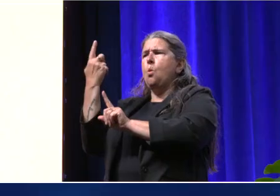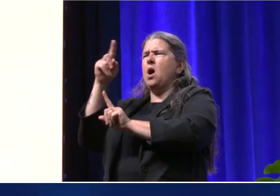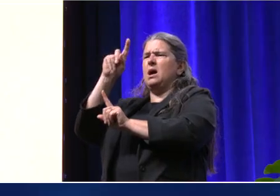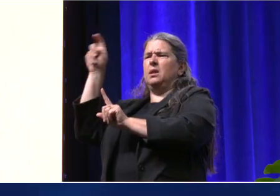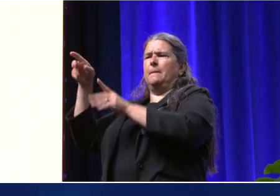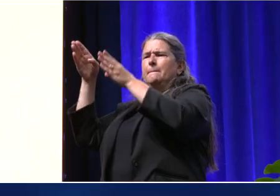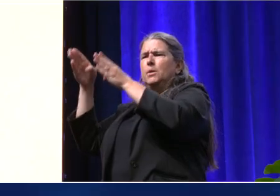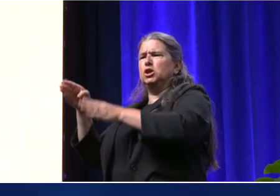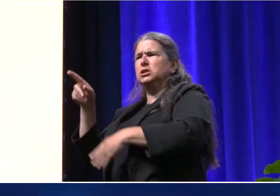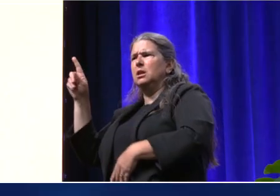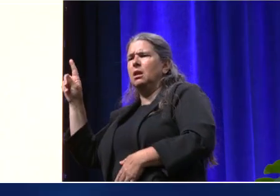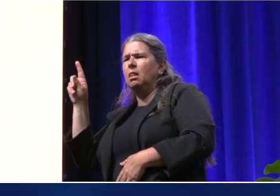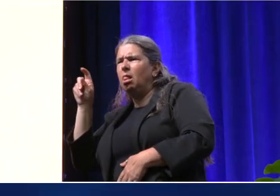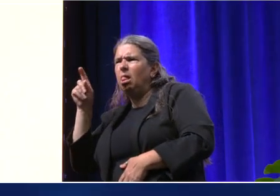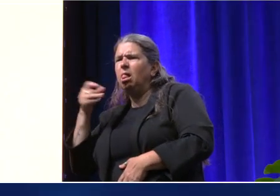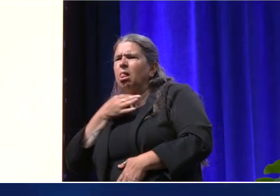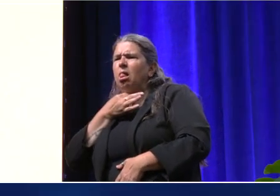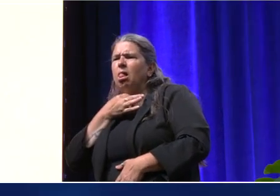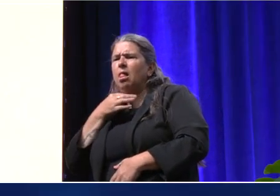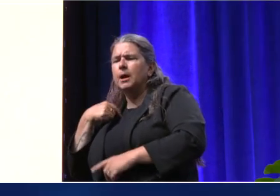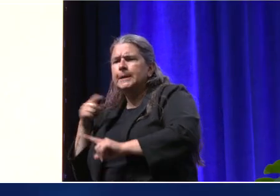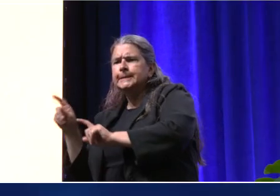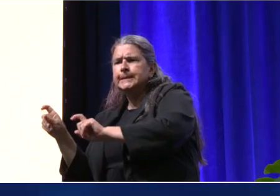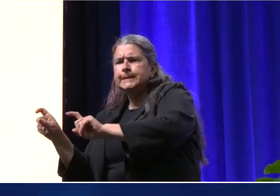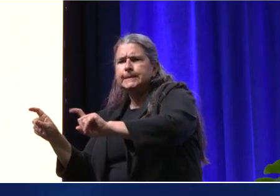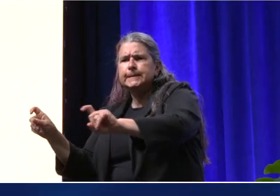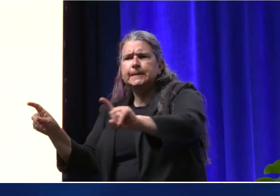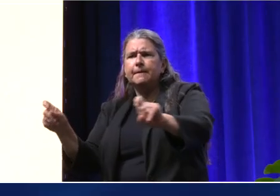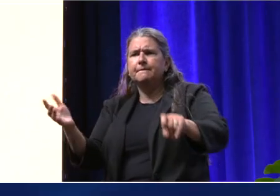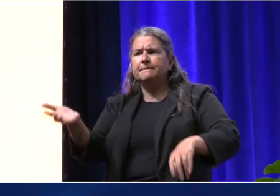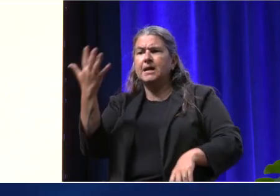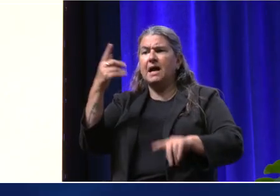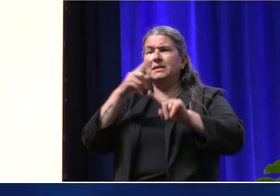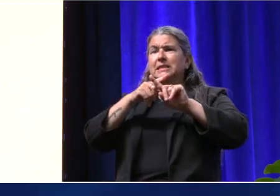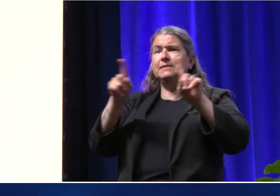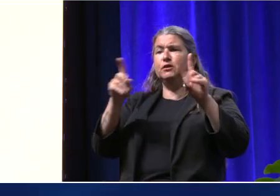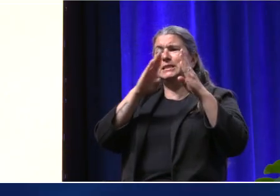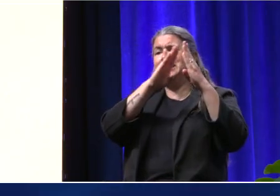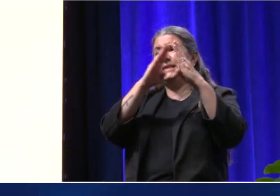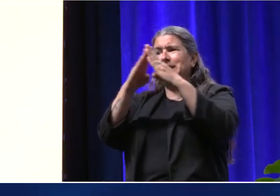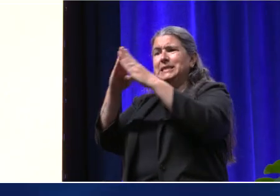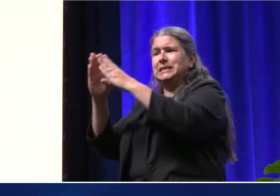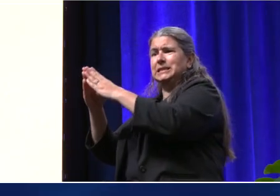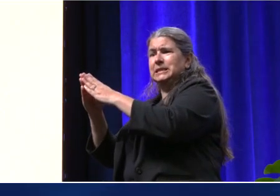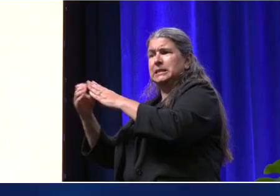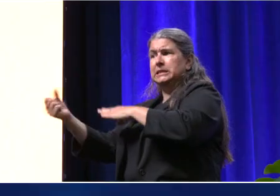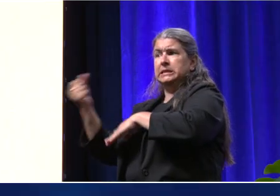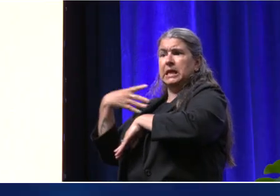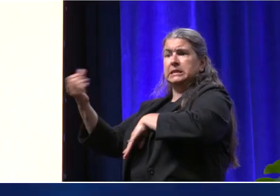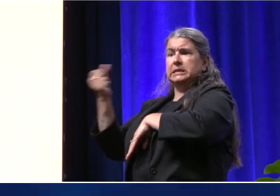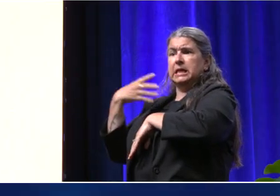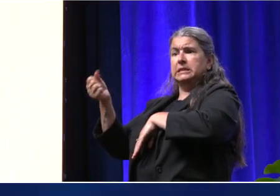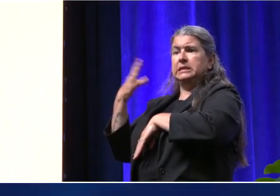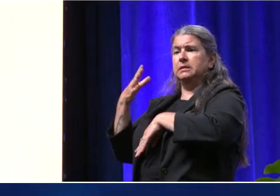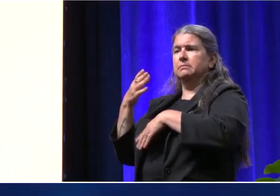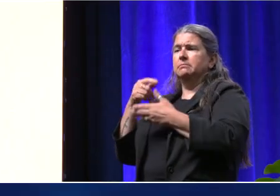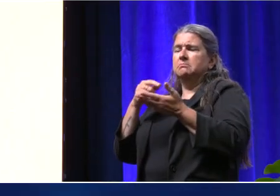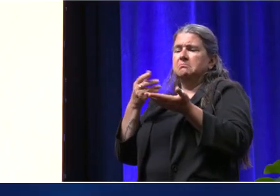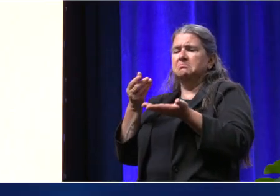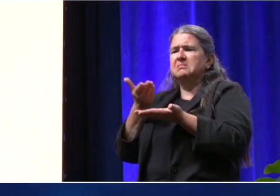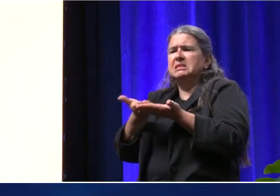they systematically went and sampled in 4 or 5 different cities, and sent us the samples. We didn't know which ones were from